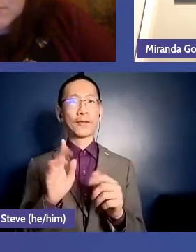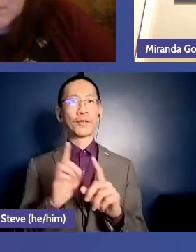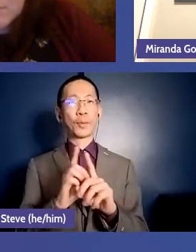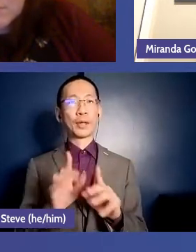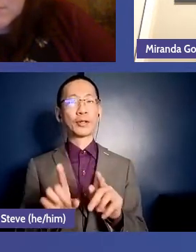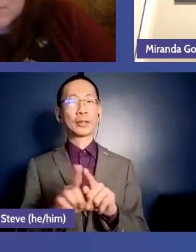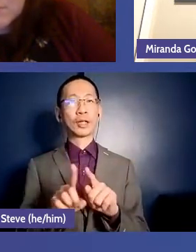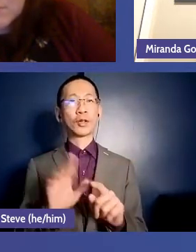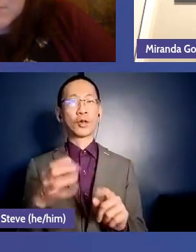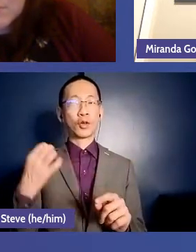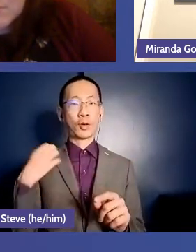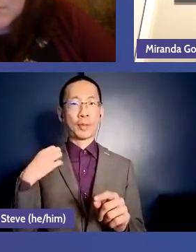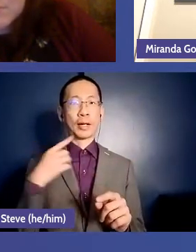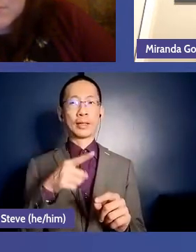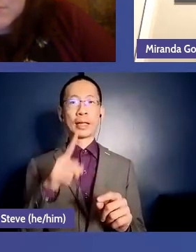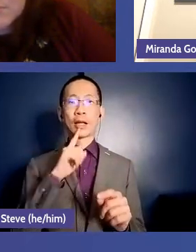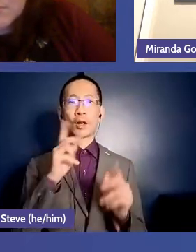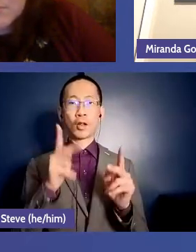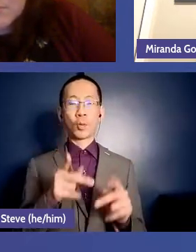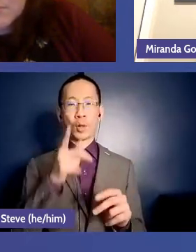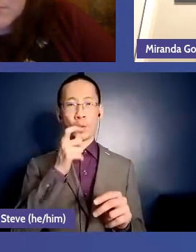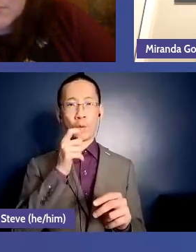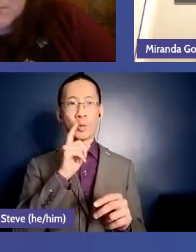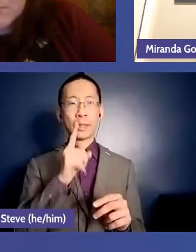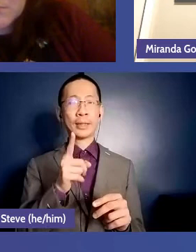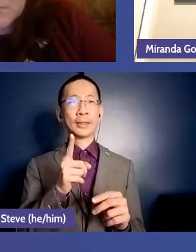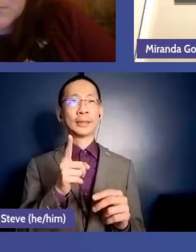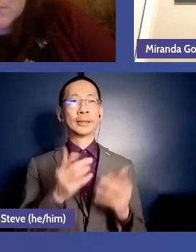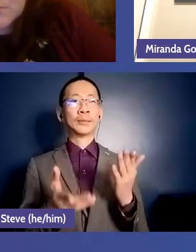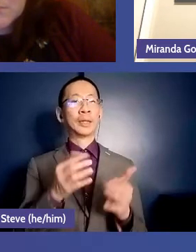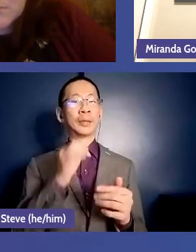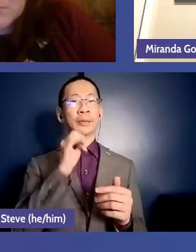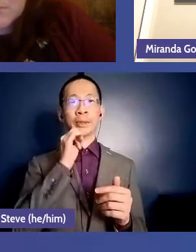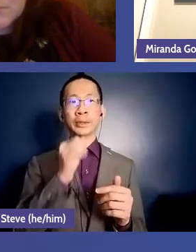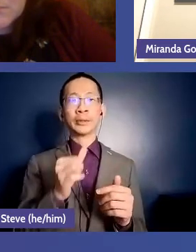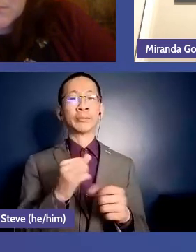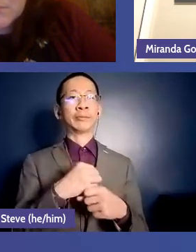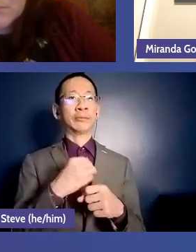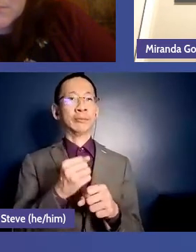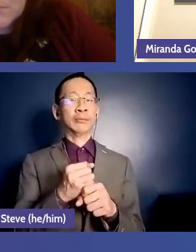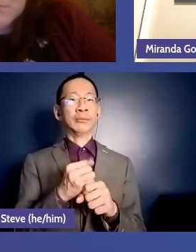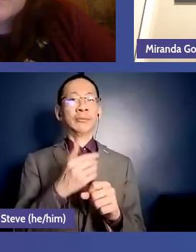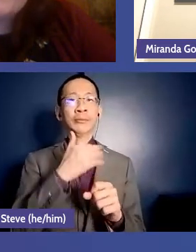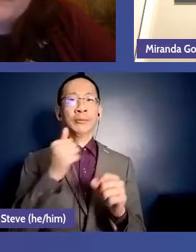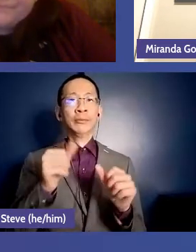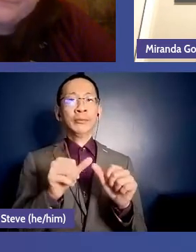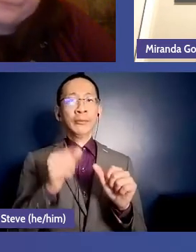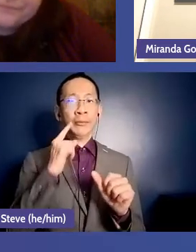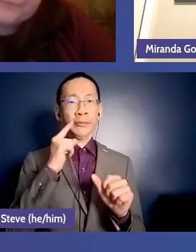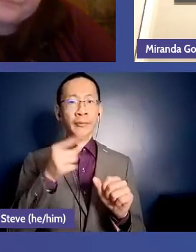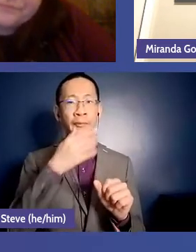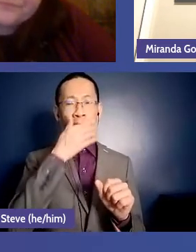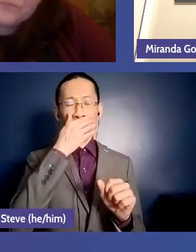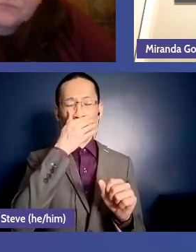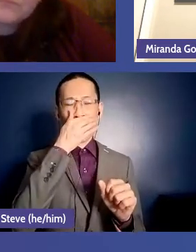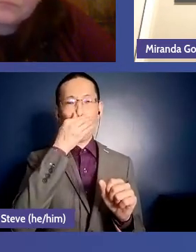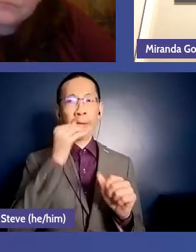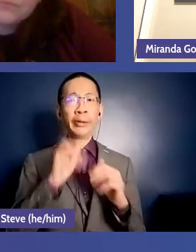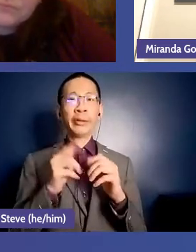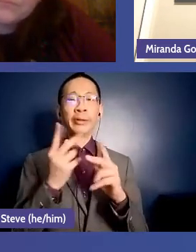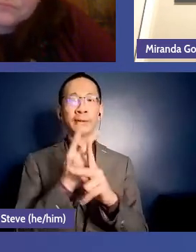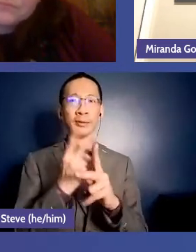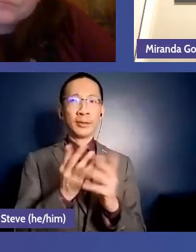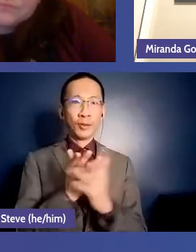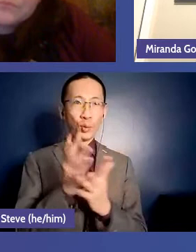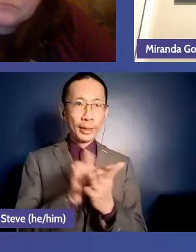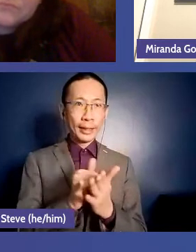your boss and they are the one who is, you know, maybe not creating the best space for you, how do you navigate that?